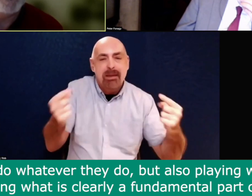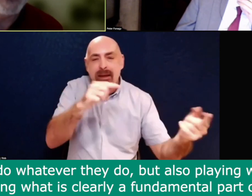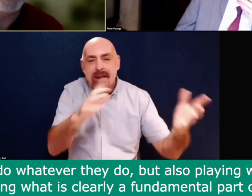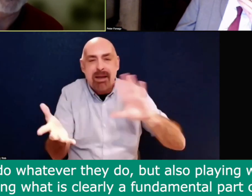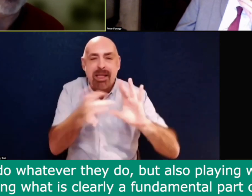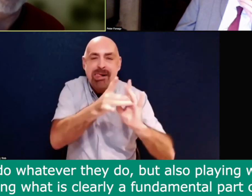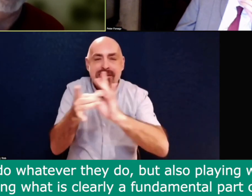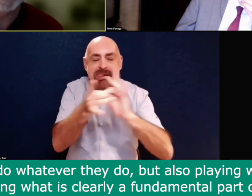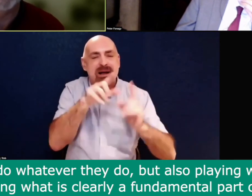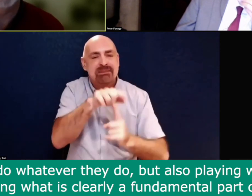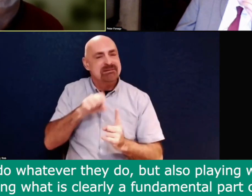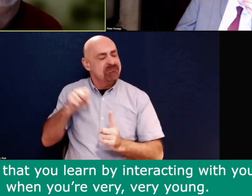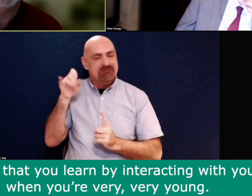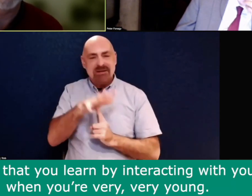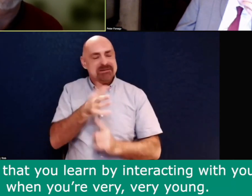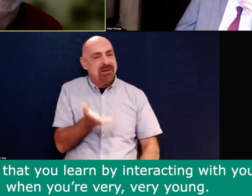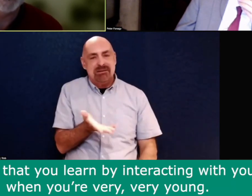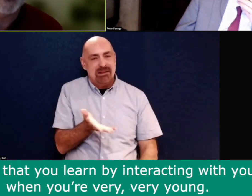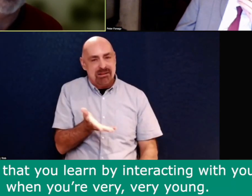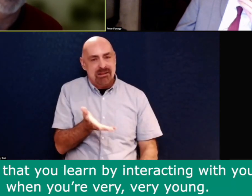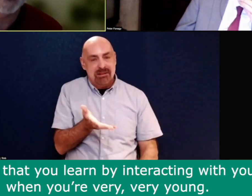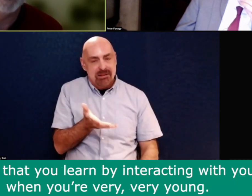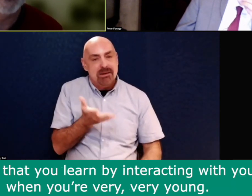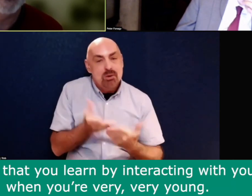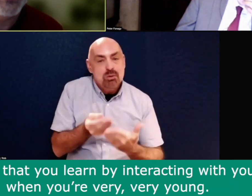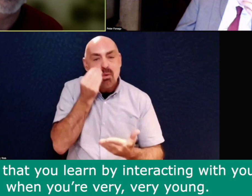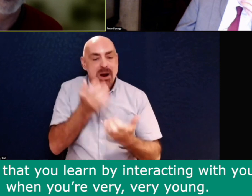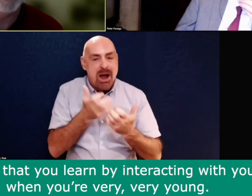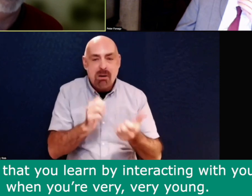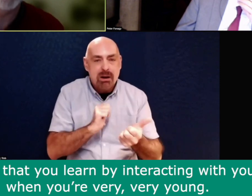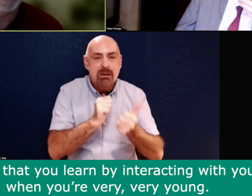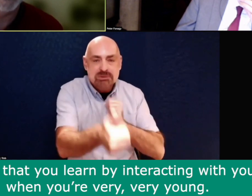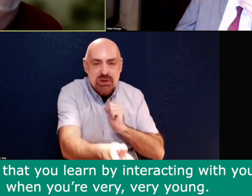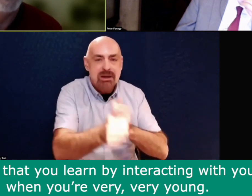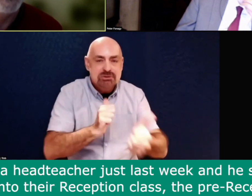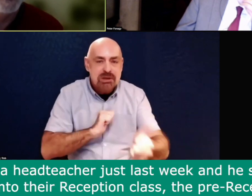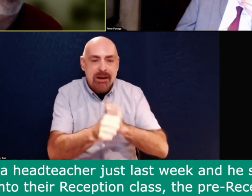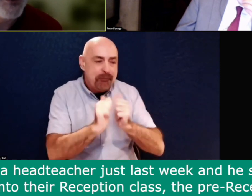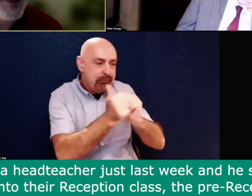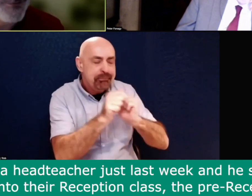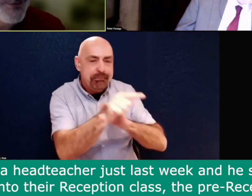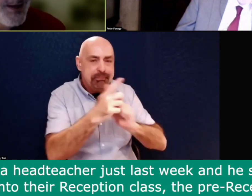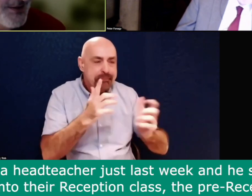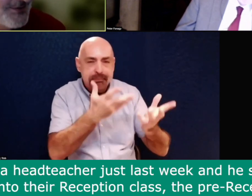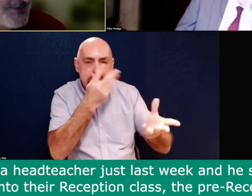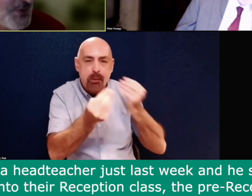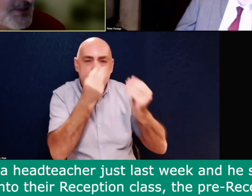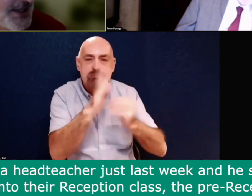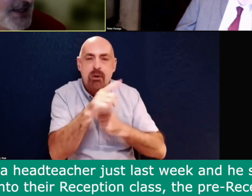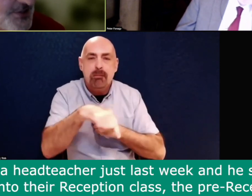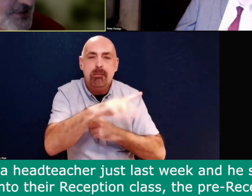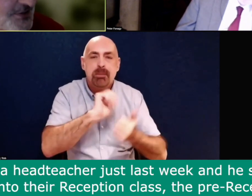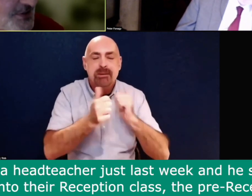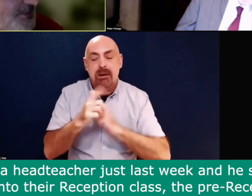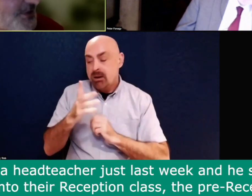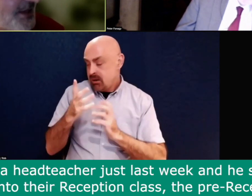a fundamental part of development, the things that you learn by interacting with your peers when you're very, very young. And, I was speaking to a